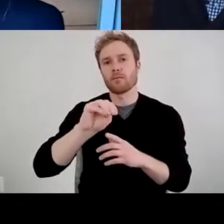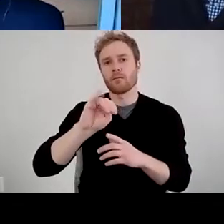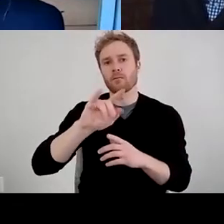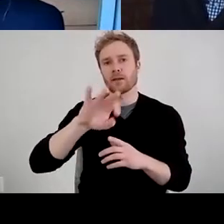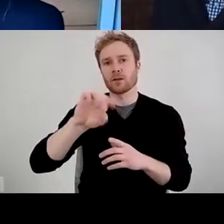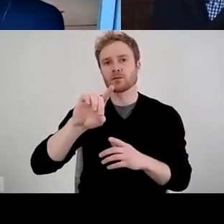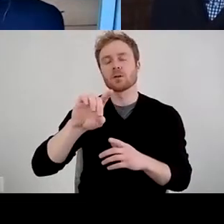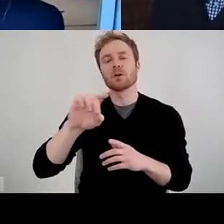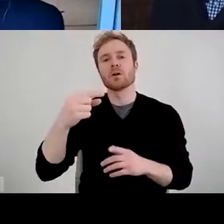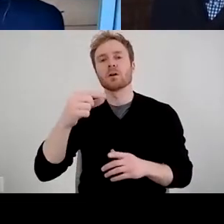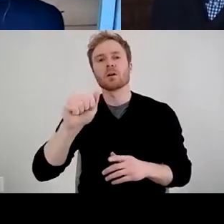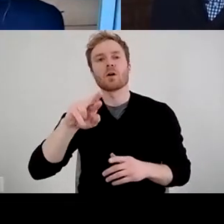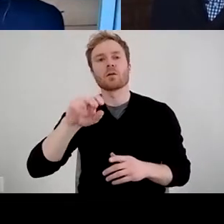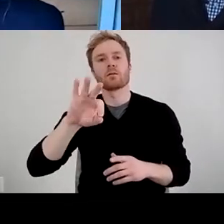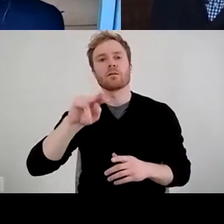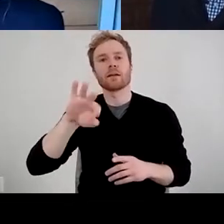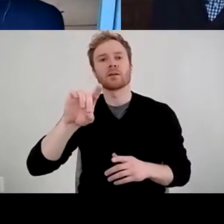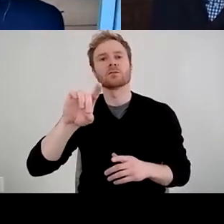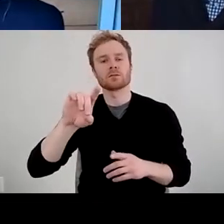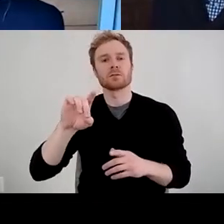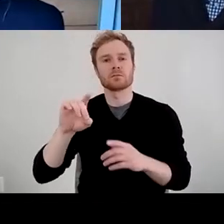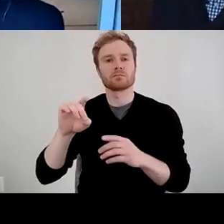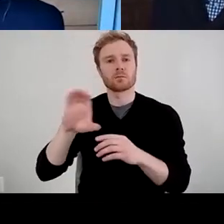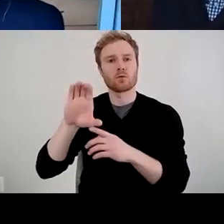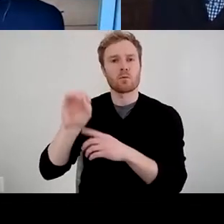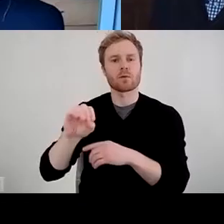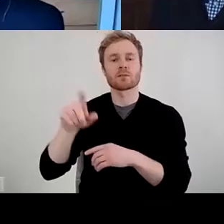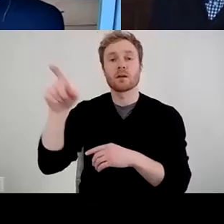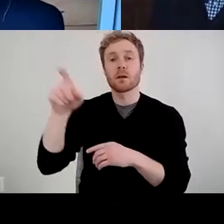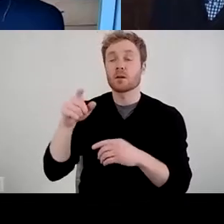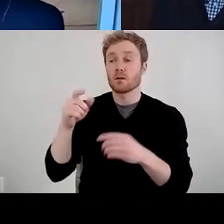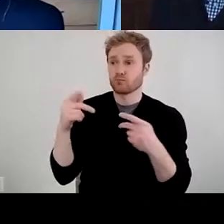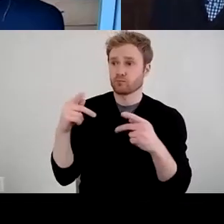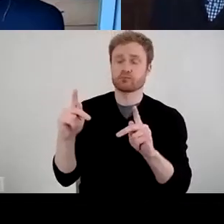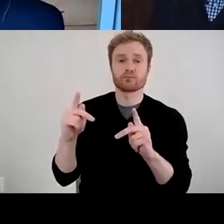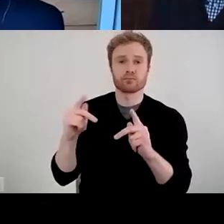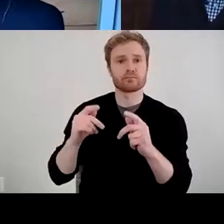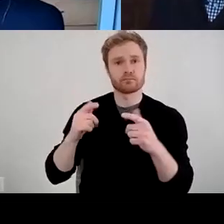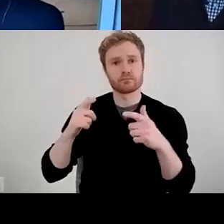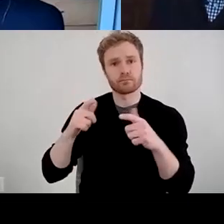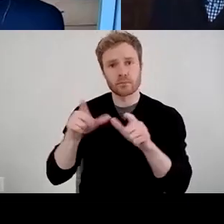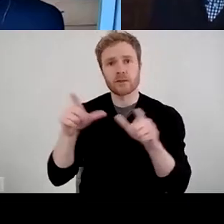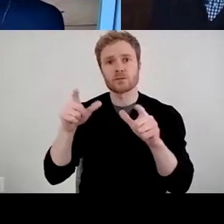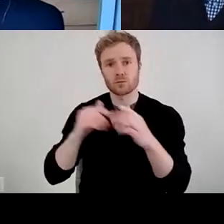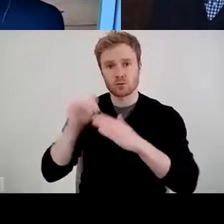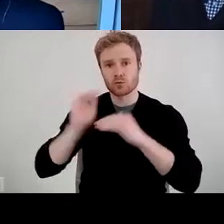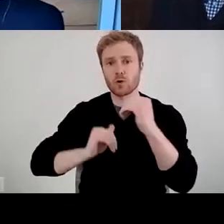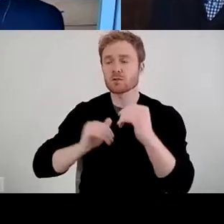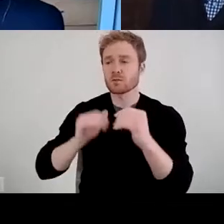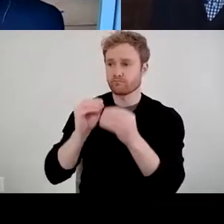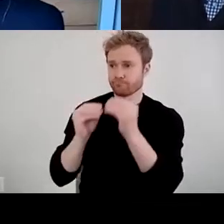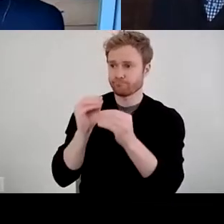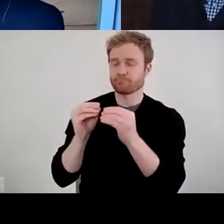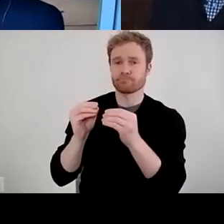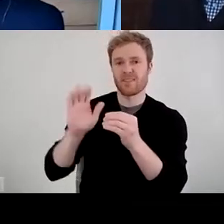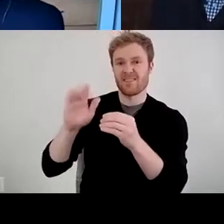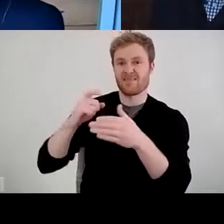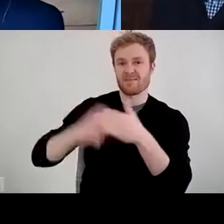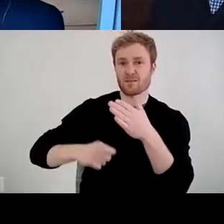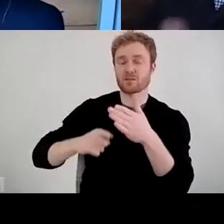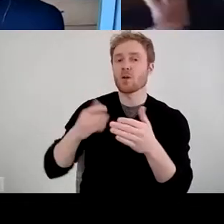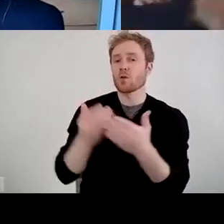Second. Any discussion? Seeing none, all those in favor say aye. Aye. Aye. Any opposed? Bill